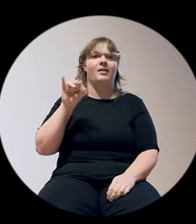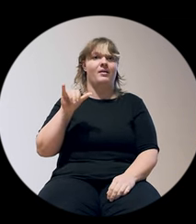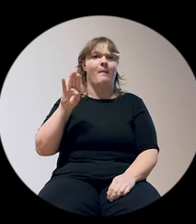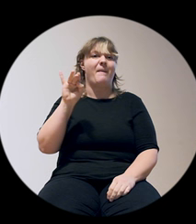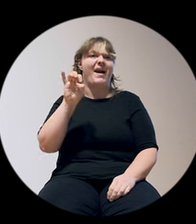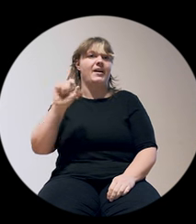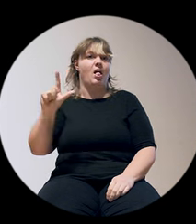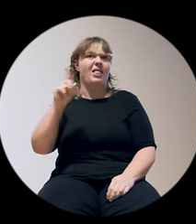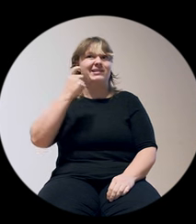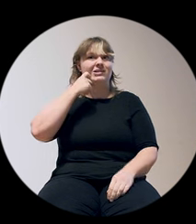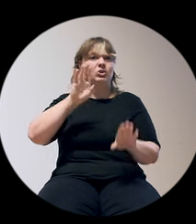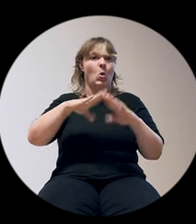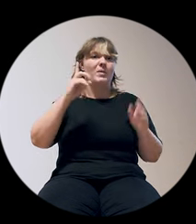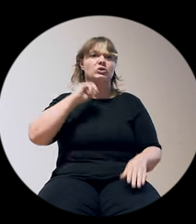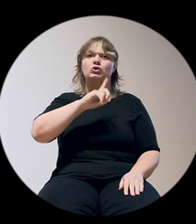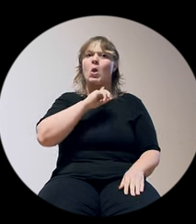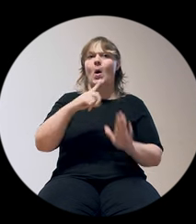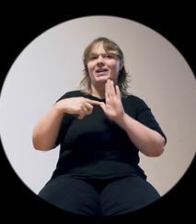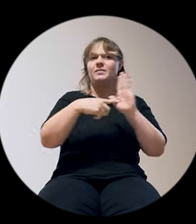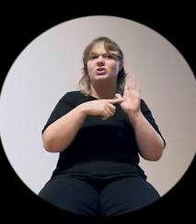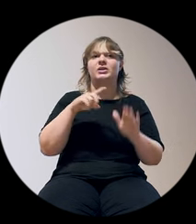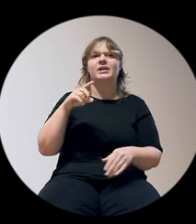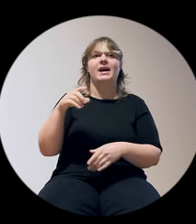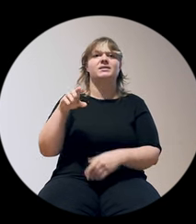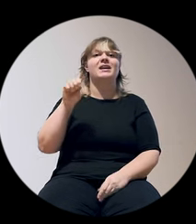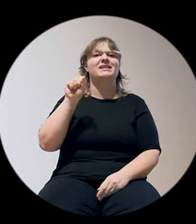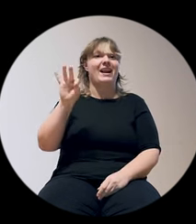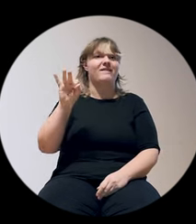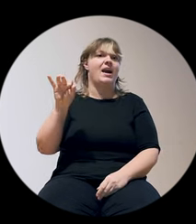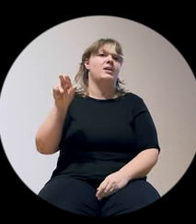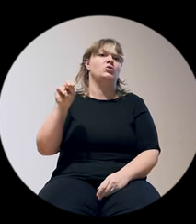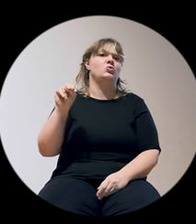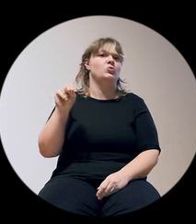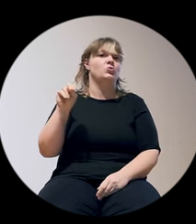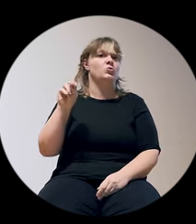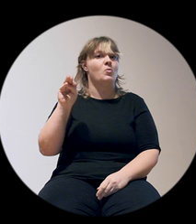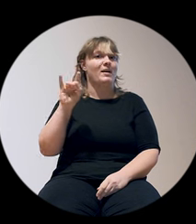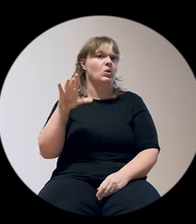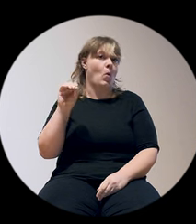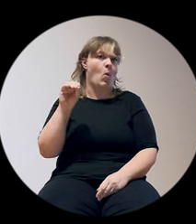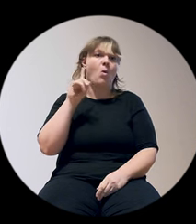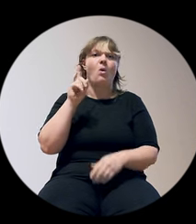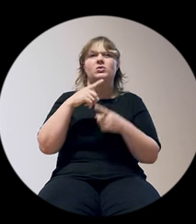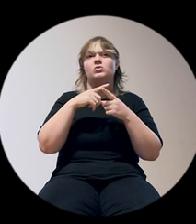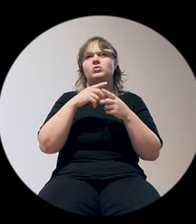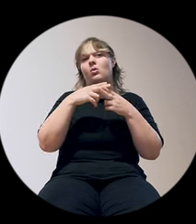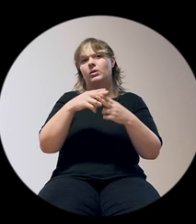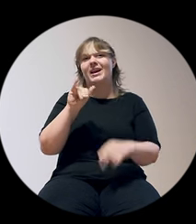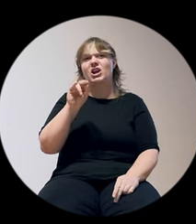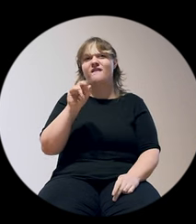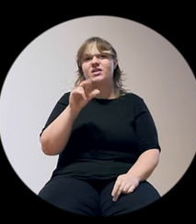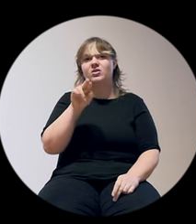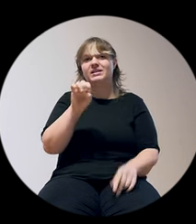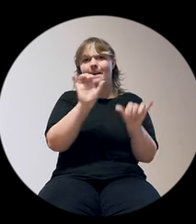just opened a solo exhibition earlier this month at Site Santa Fe in New Mexico called Interference Patterns. And he's also done major